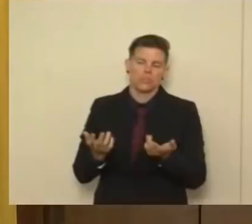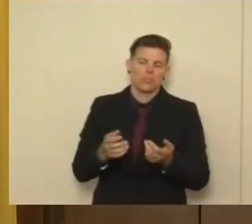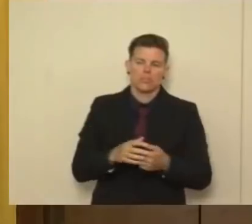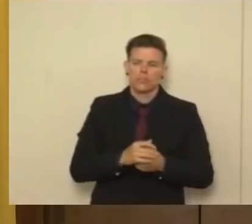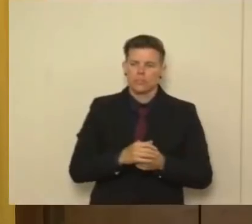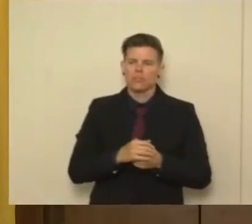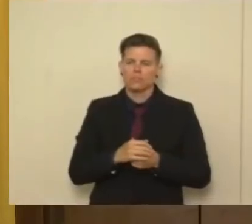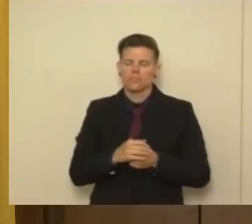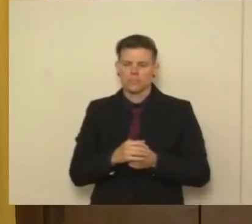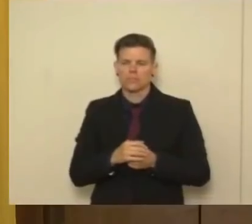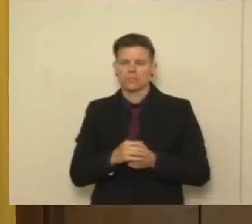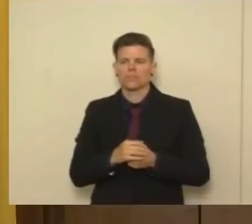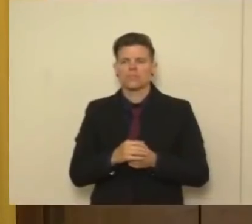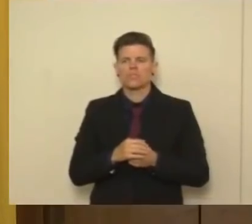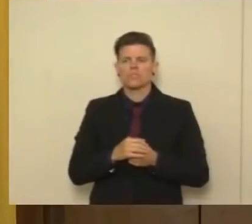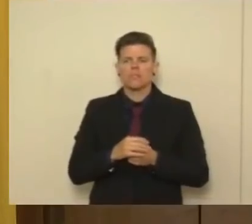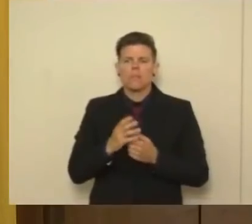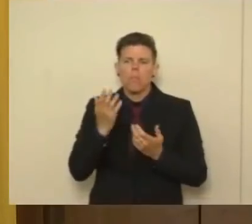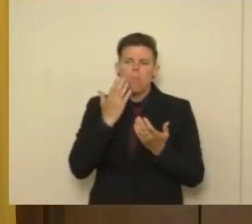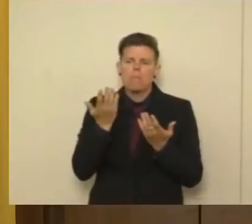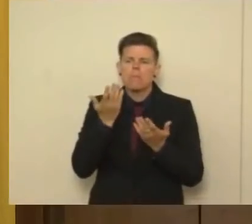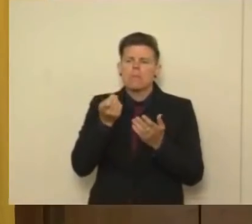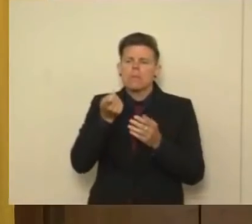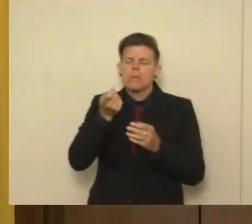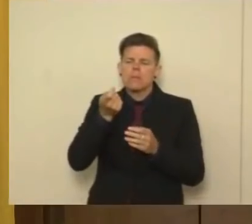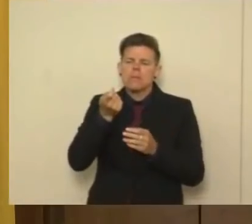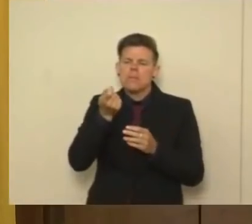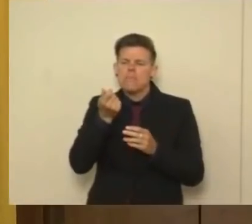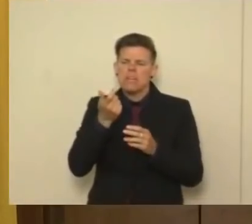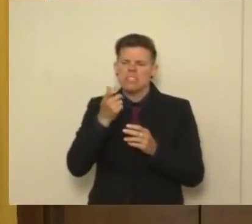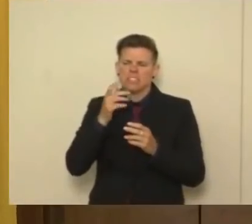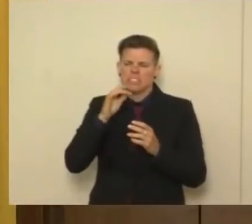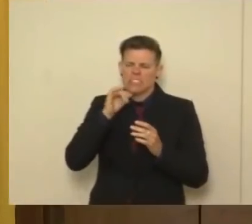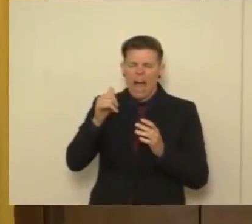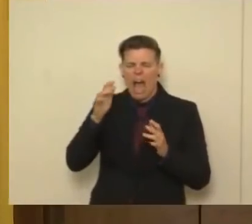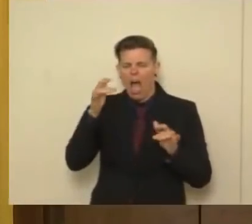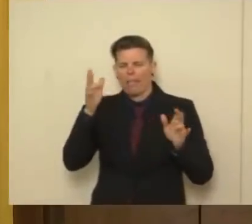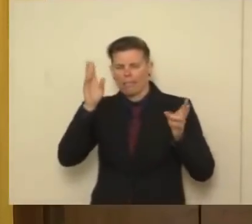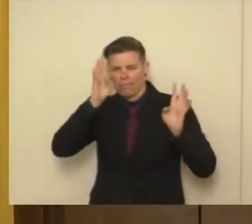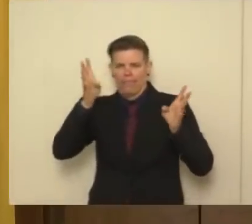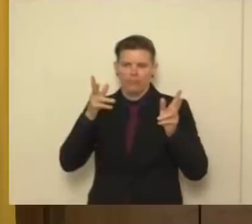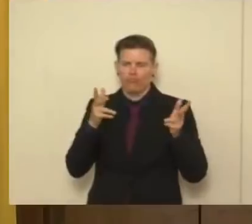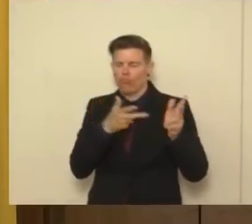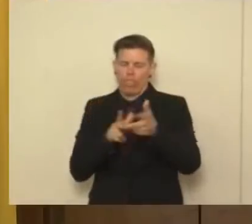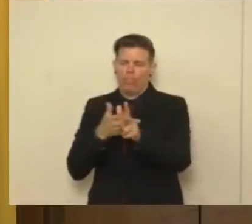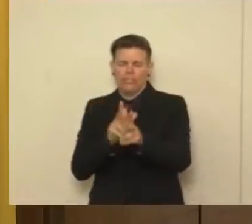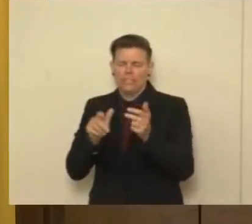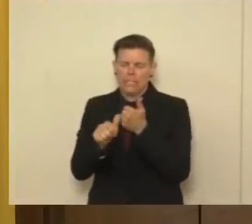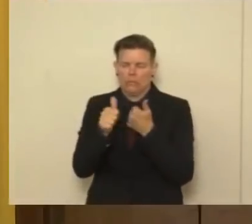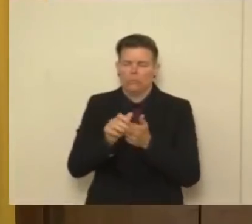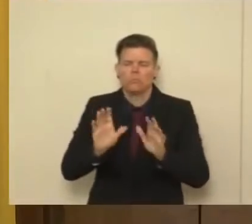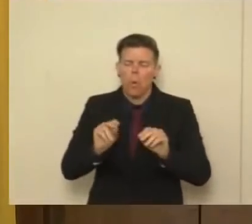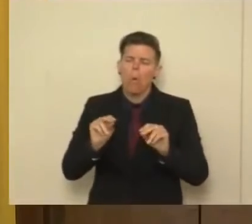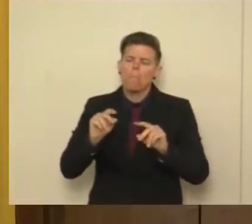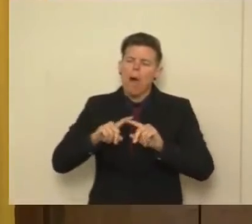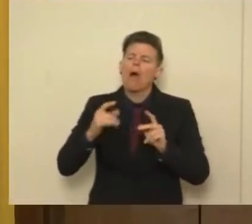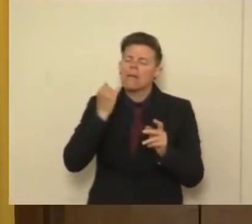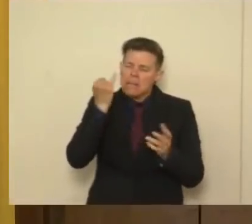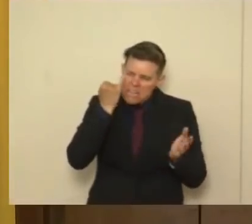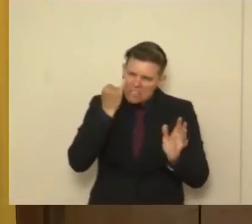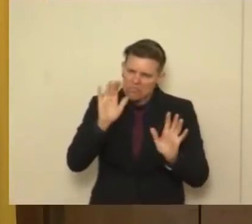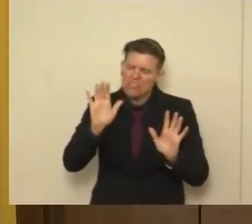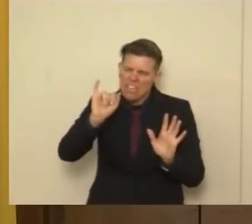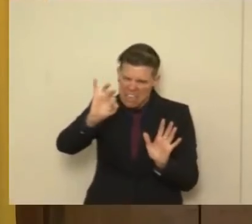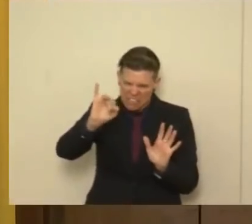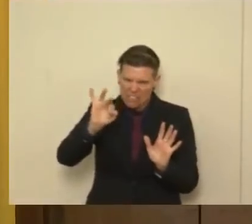they were going just over the speed limit, so it's not reckless driving, and they were endangering a bunch of lives all at once. That in pulling you over, there